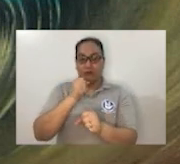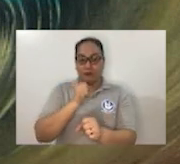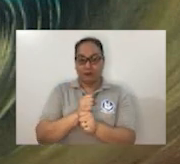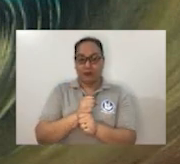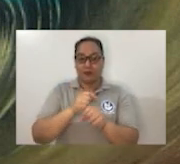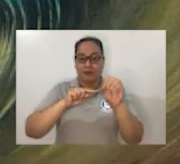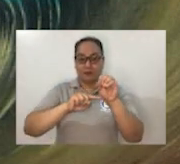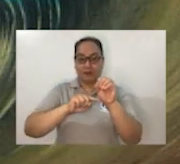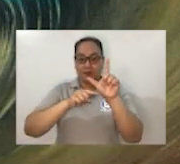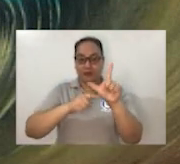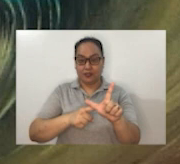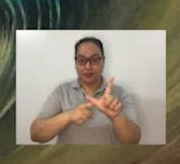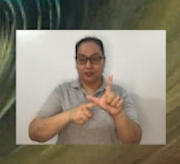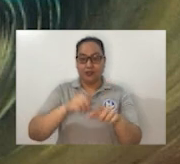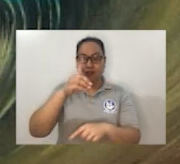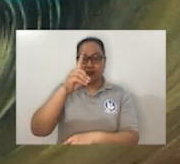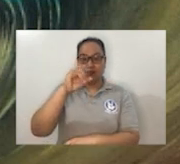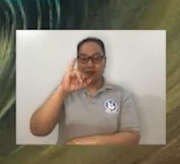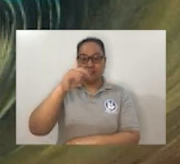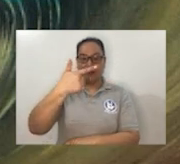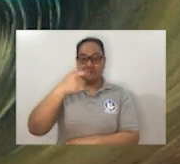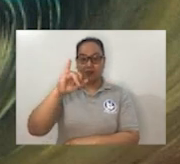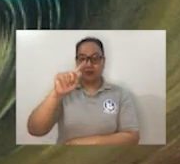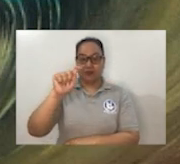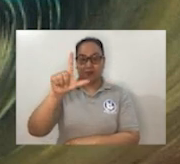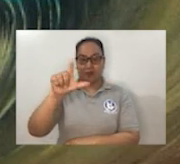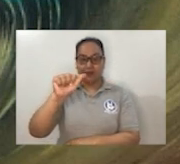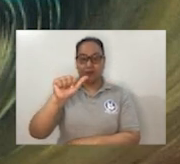original na digital artwork mo.